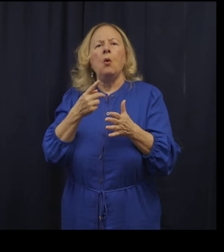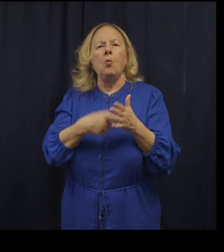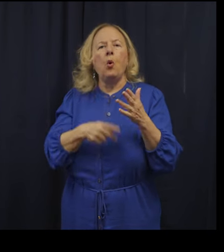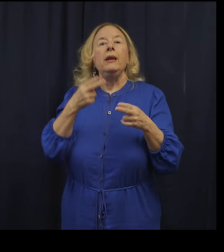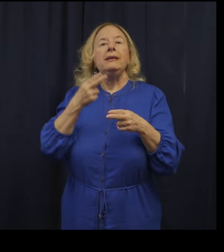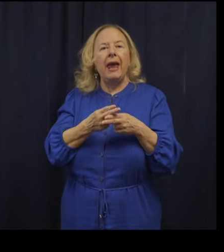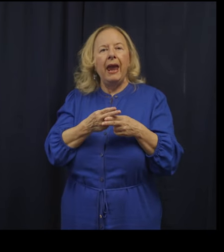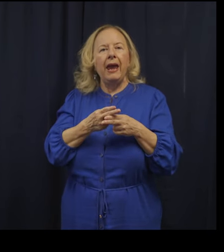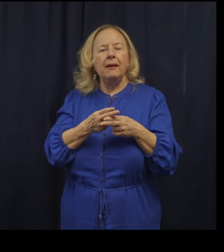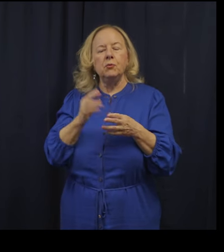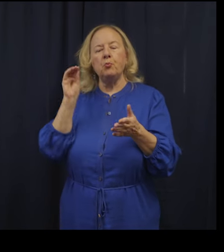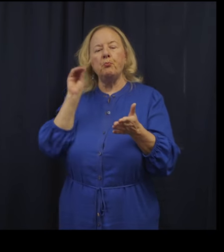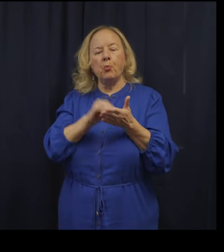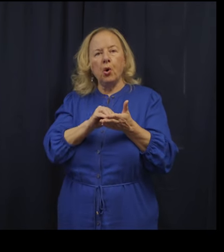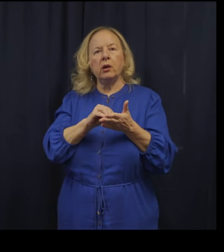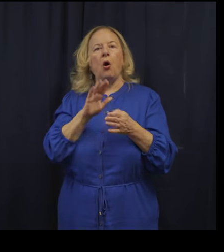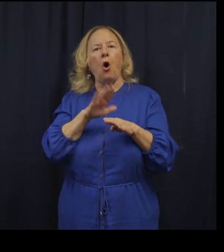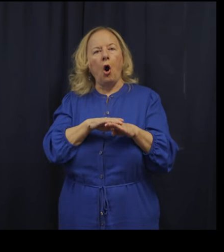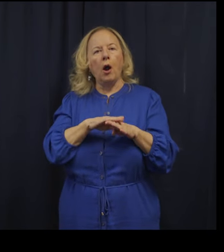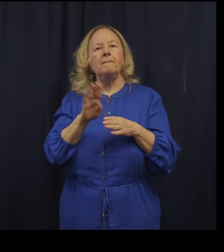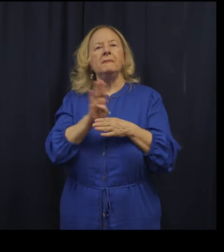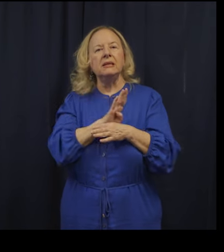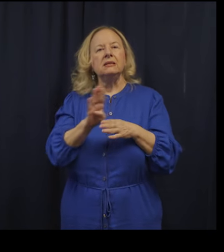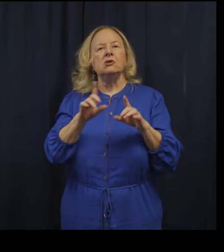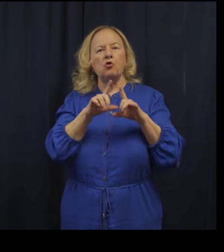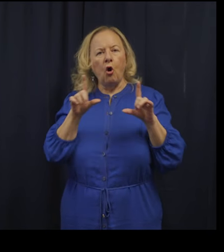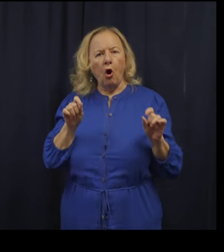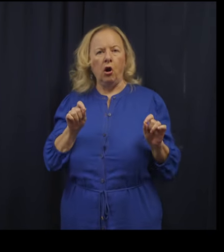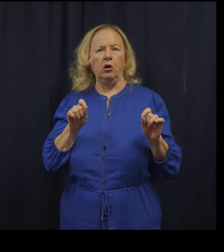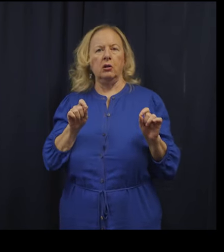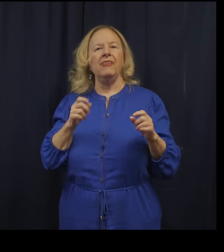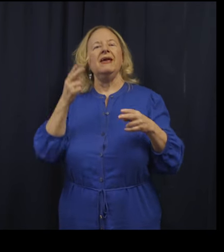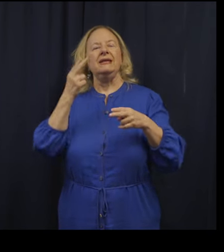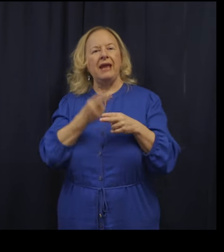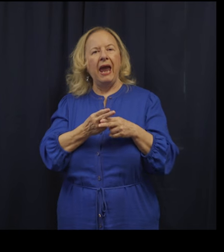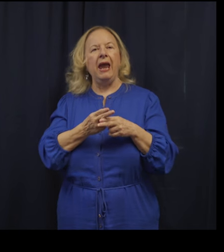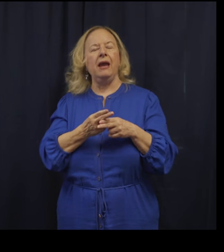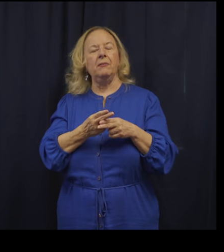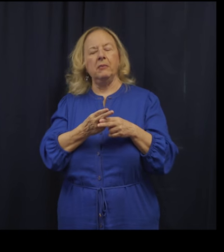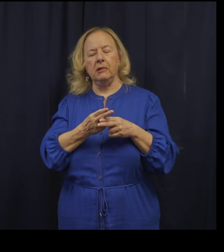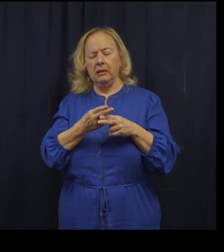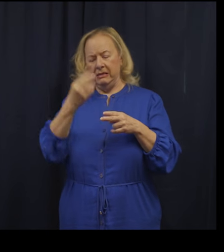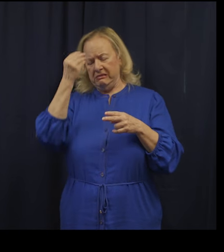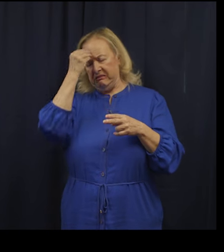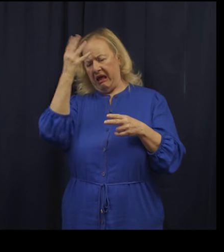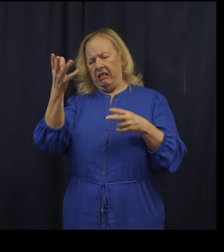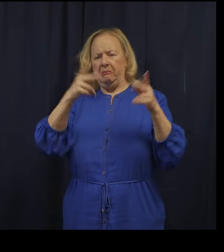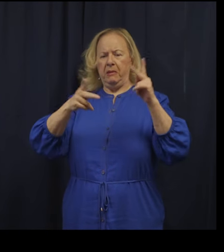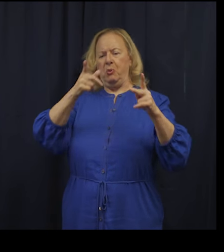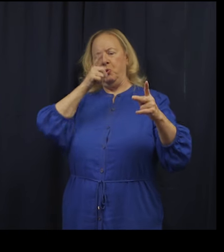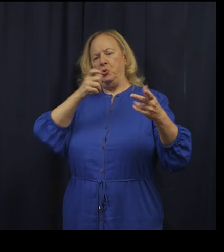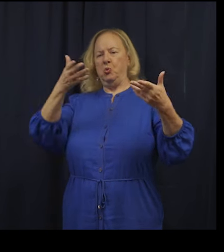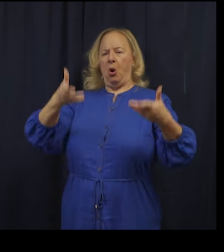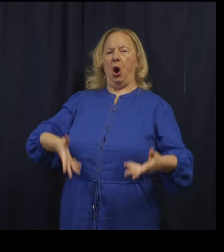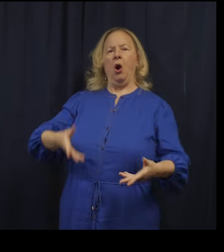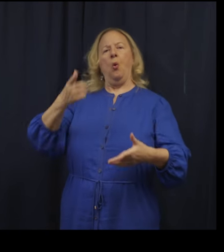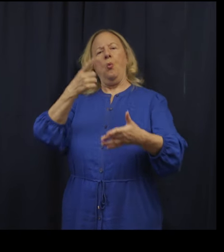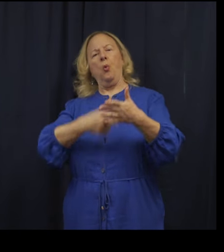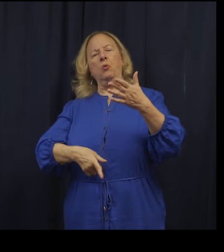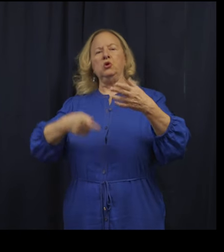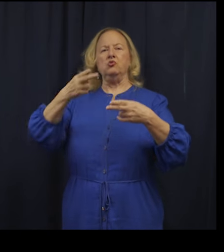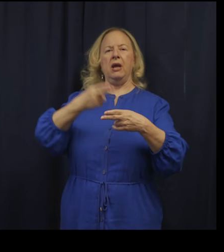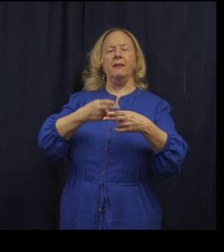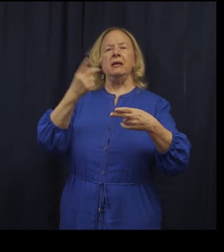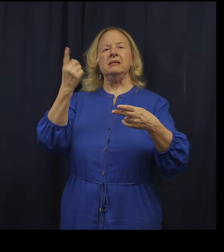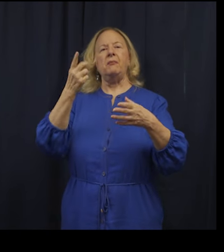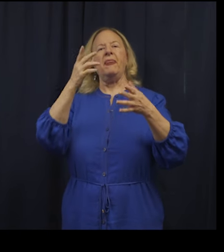name would you put on your business card? I mean, the name is telling everybody who you are. What would you name?